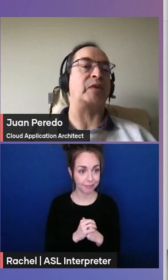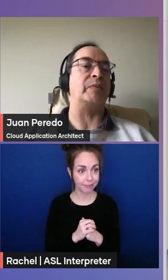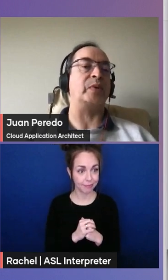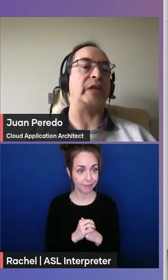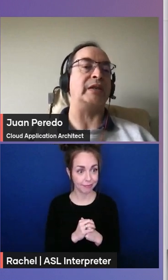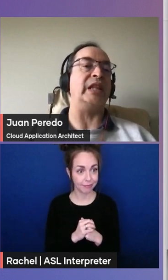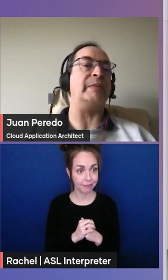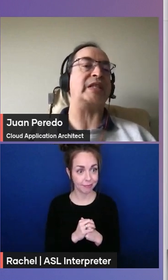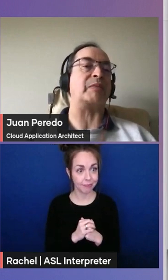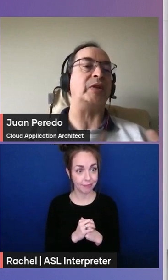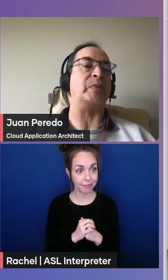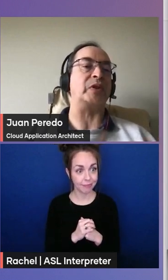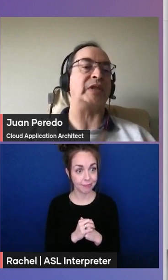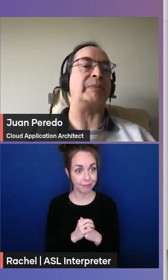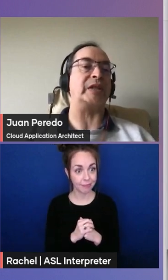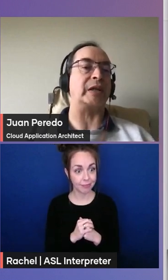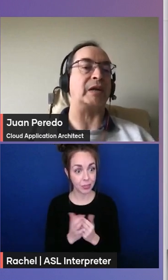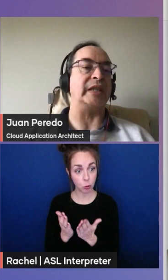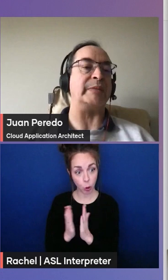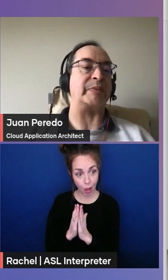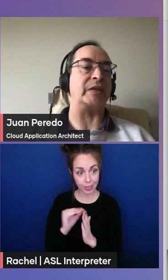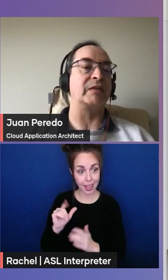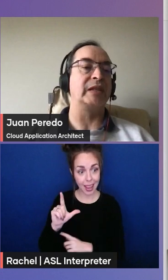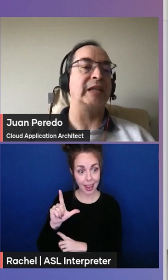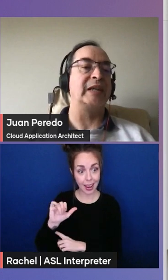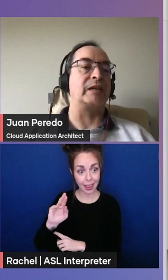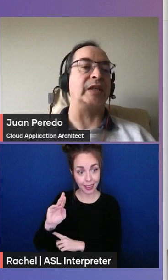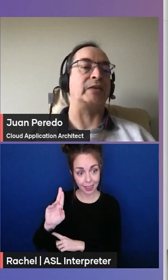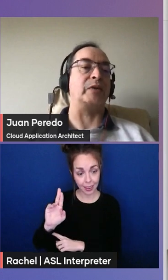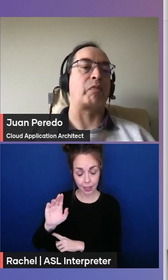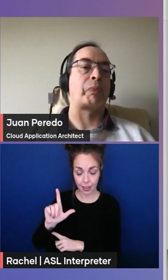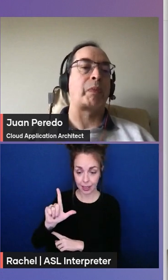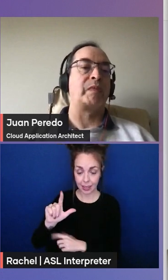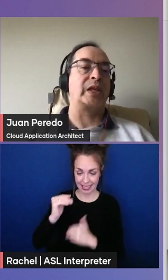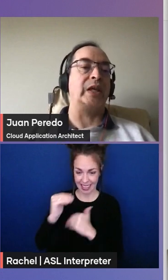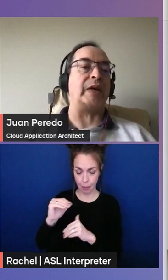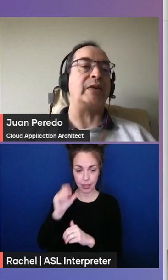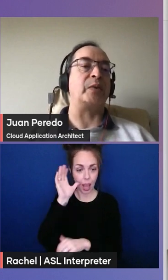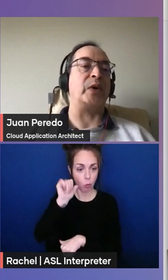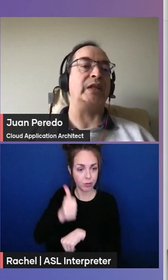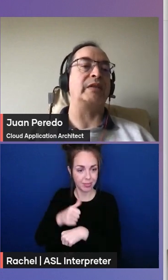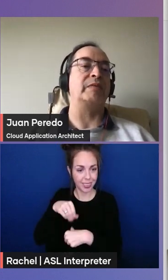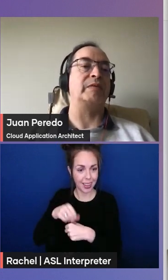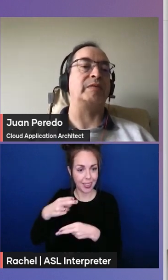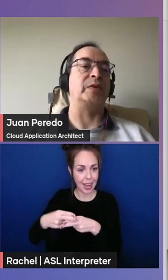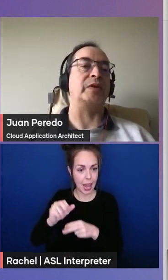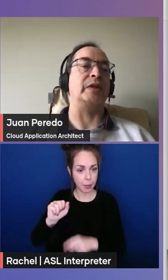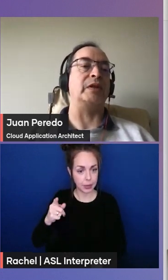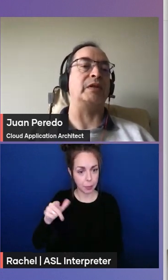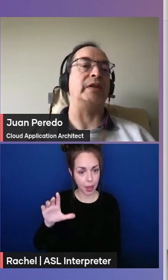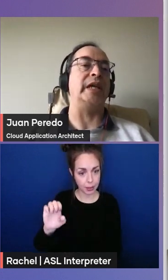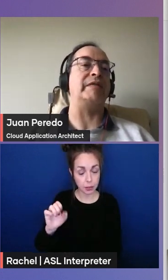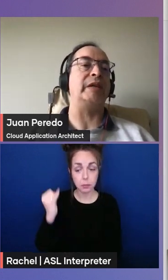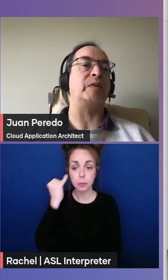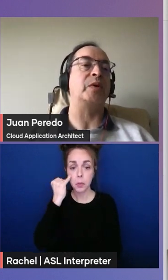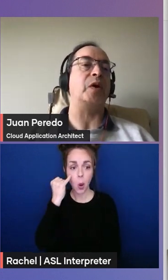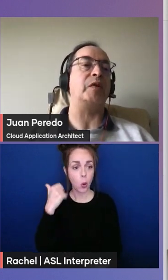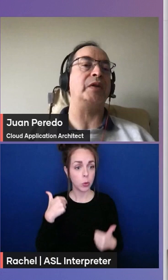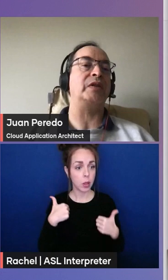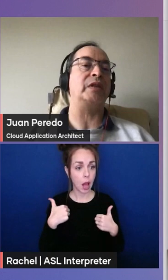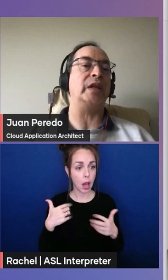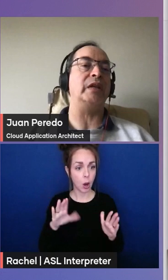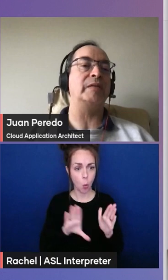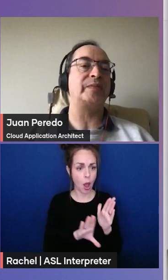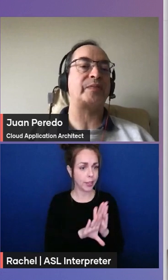that I'm going to put and the limits I'm going to put on that particular namespace, right? So if I don't want, the dev team to go